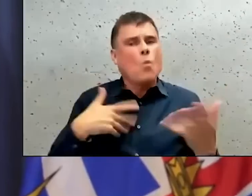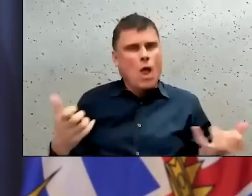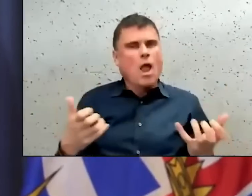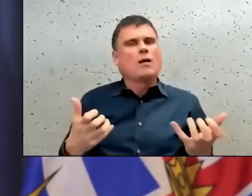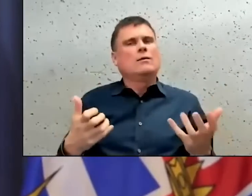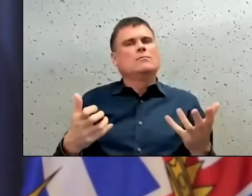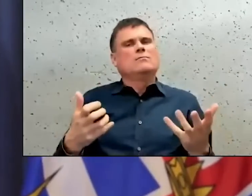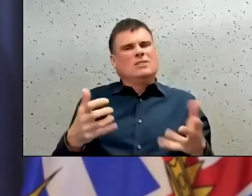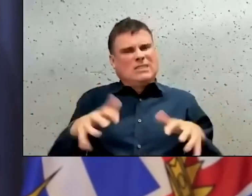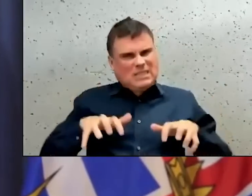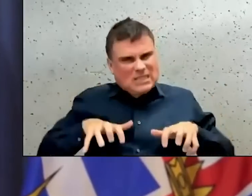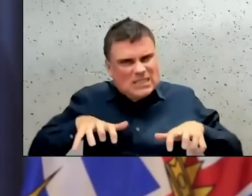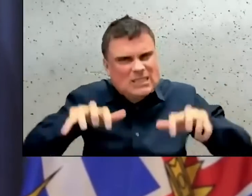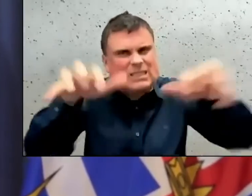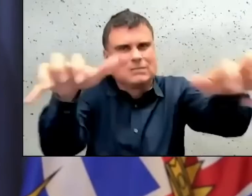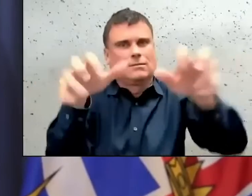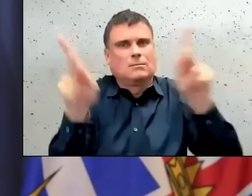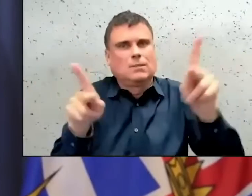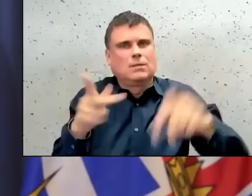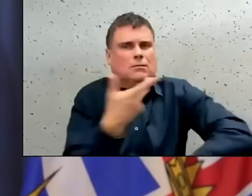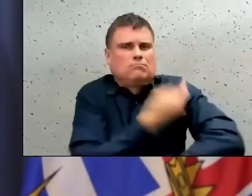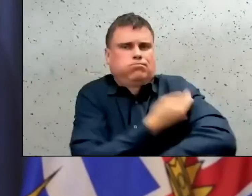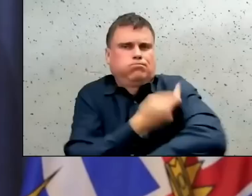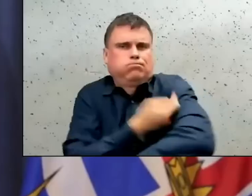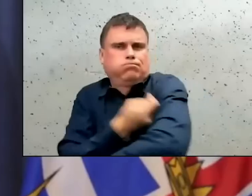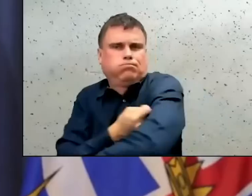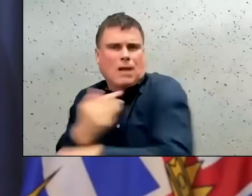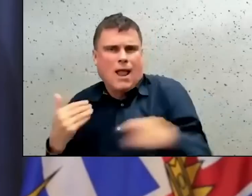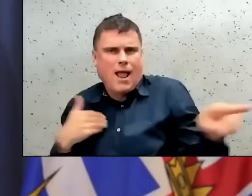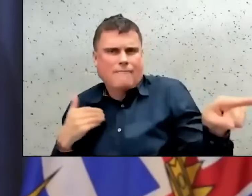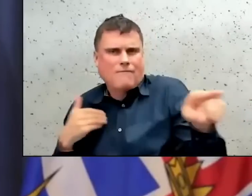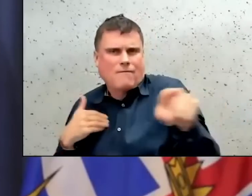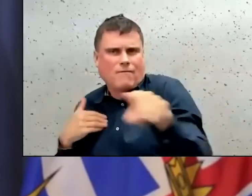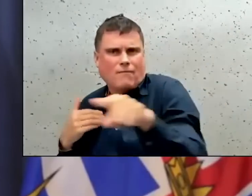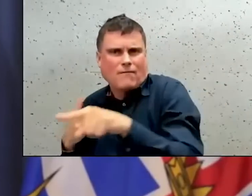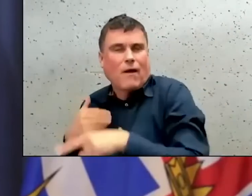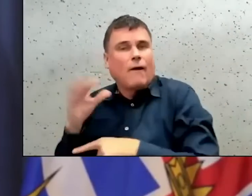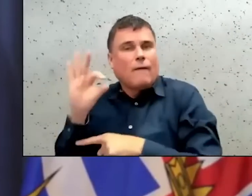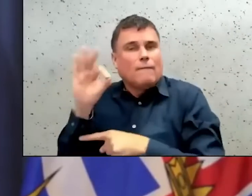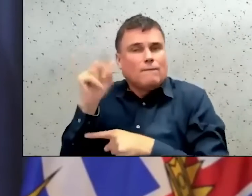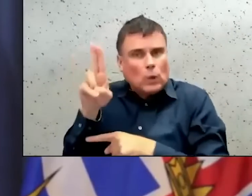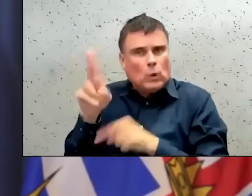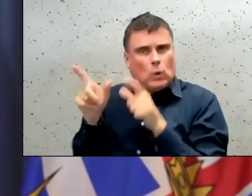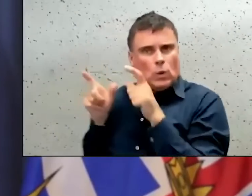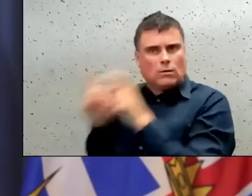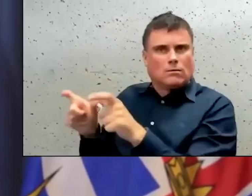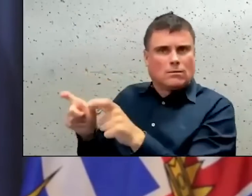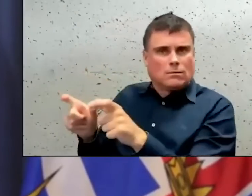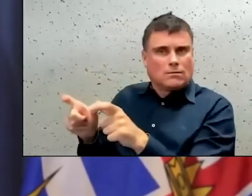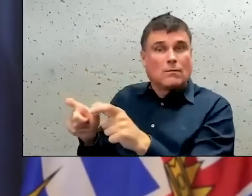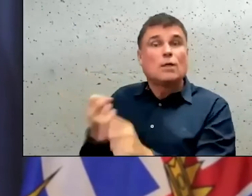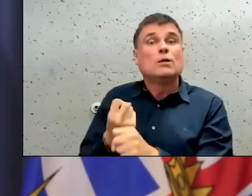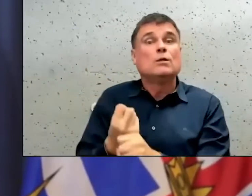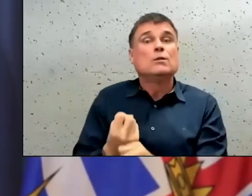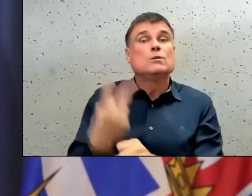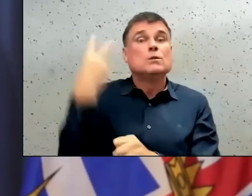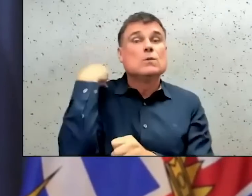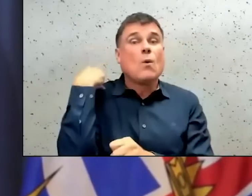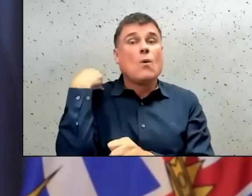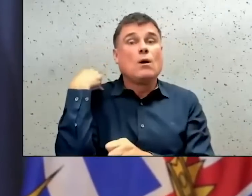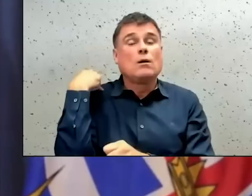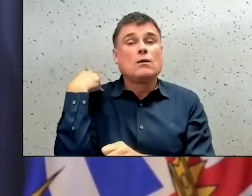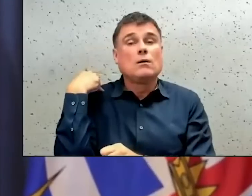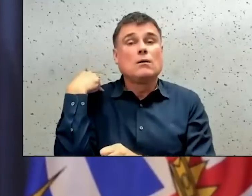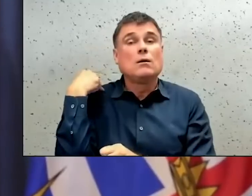flu vaccine effort in British Columbia's history. 2 years ago, and in previous years, British Columbia received